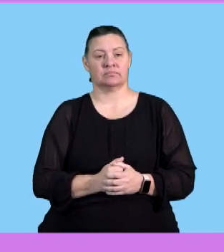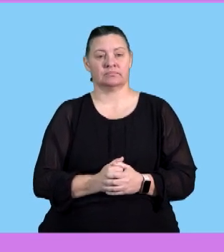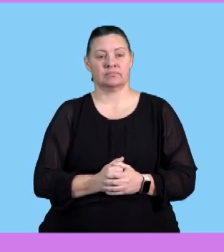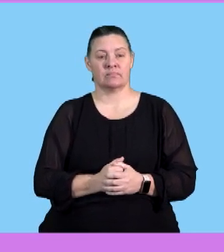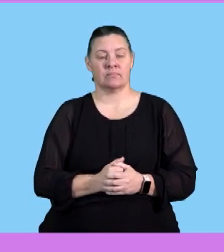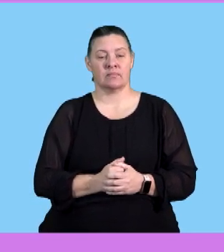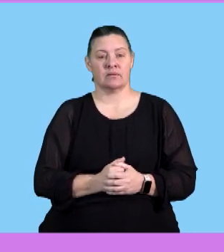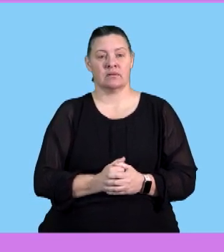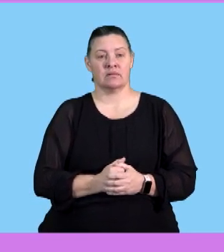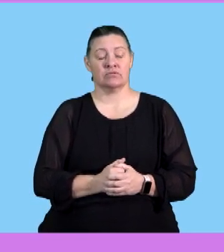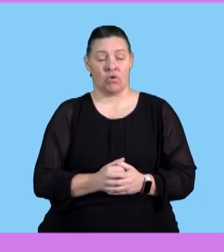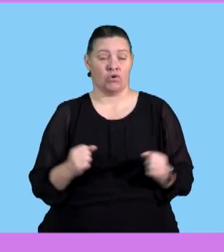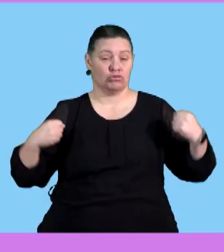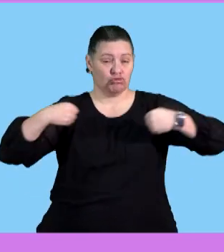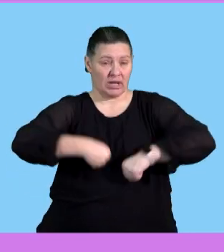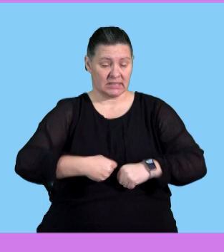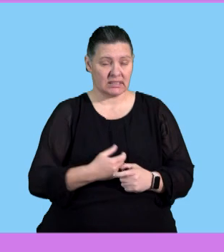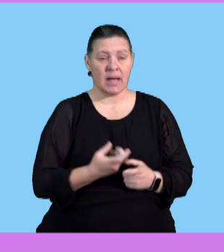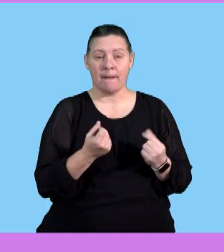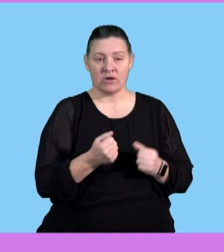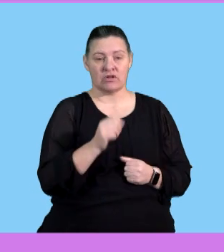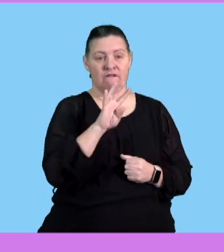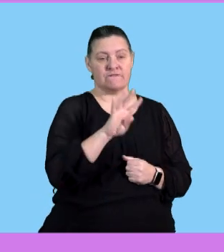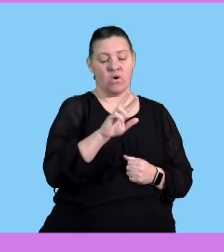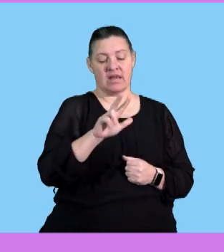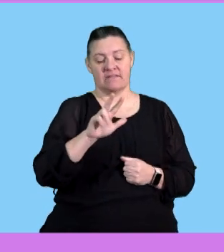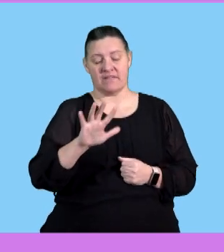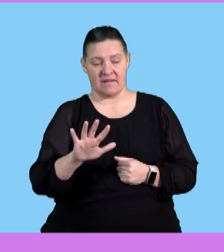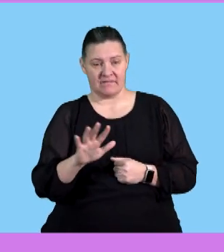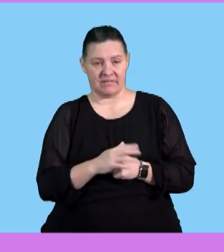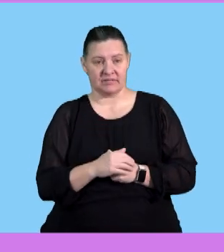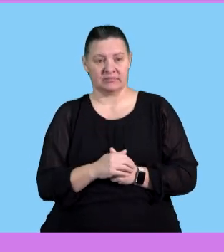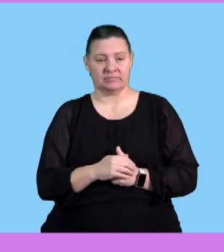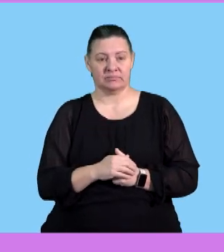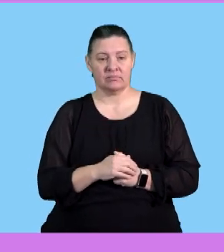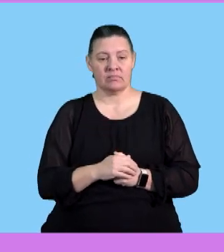jacket. So our baseball jacket costs